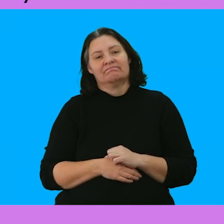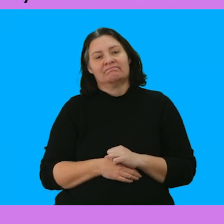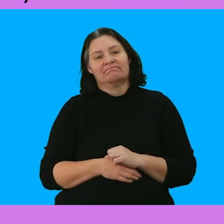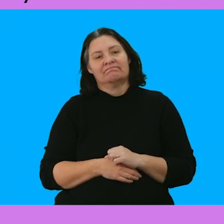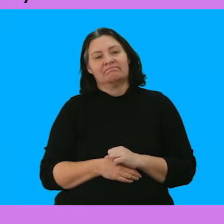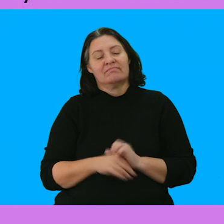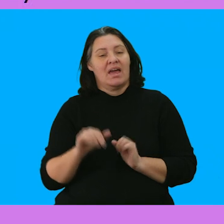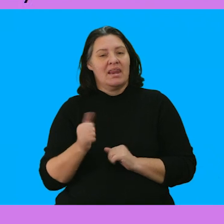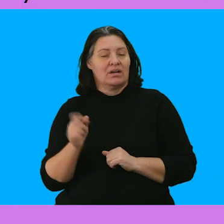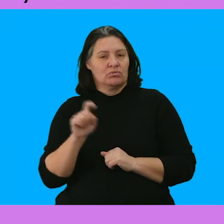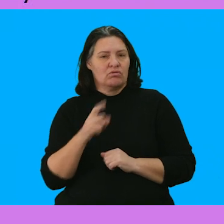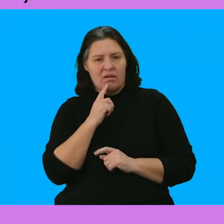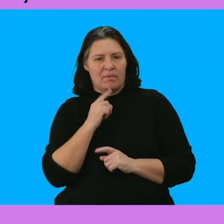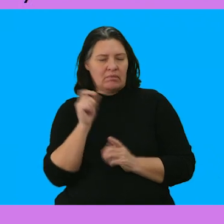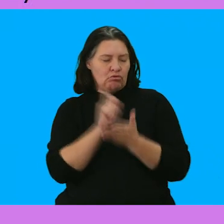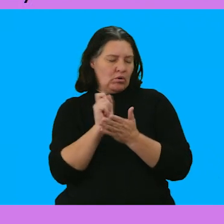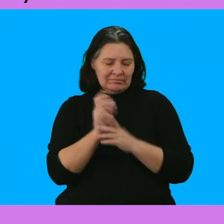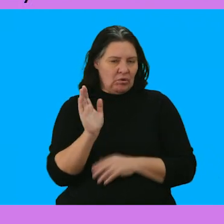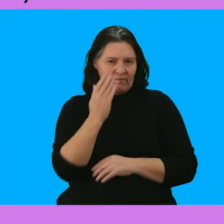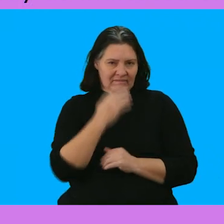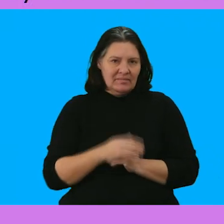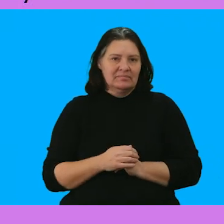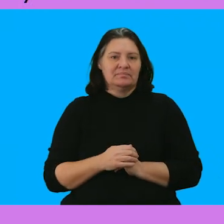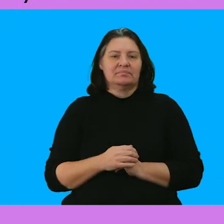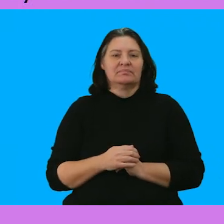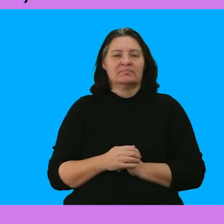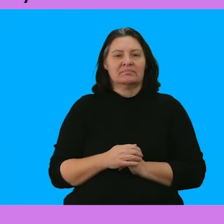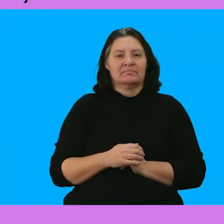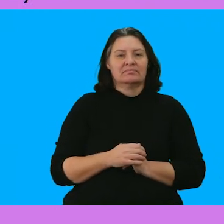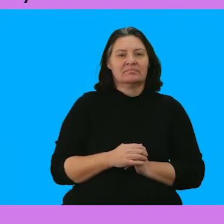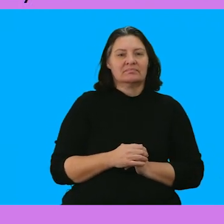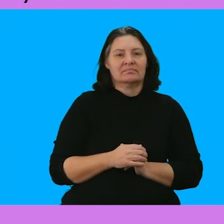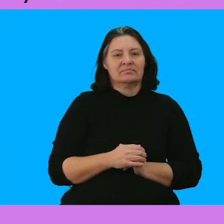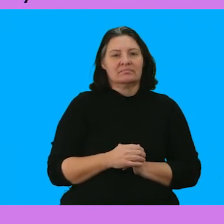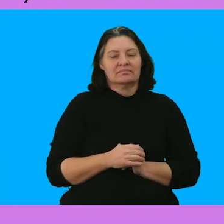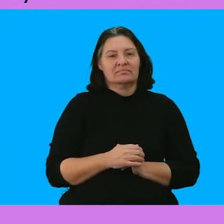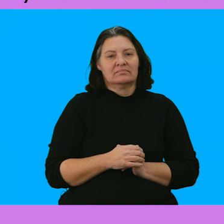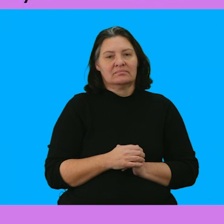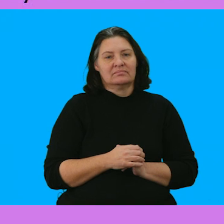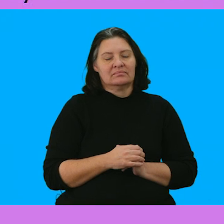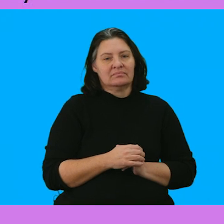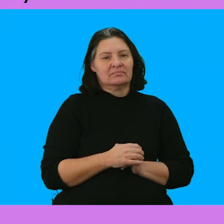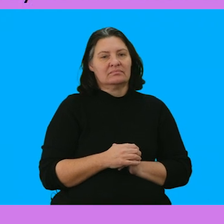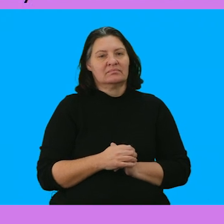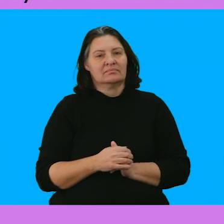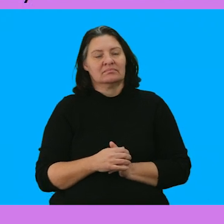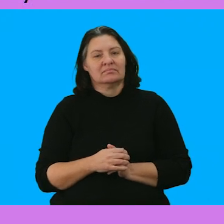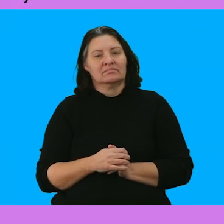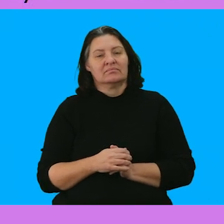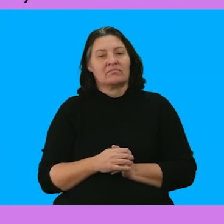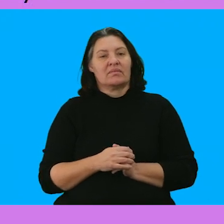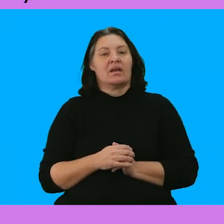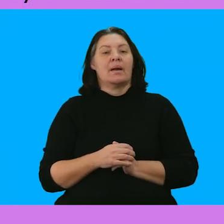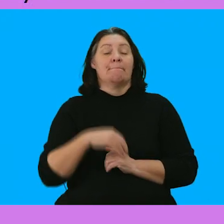Okay, so let us quickly look at our next question. Sorry, I wrote here. So let me just say this plus the